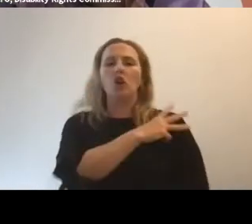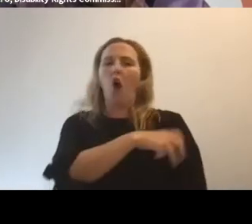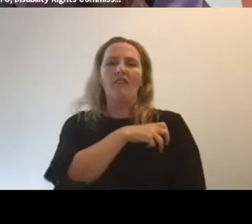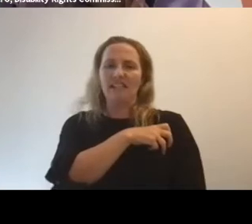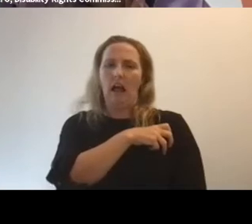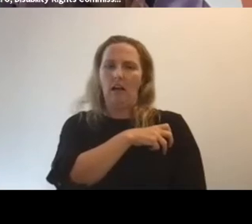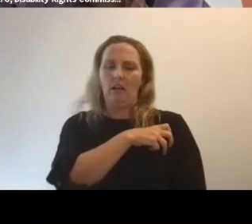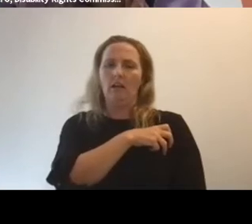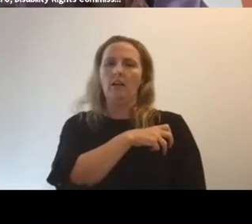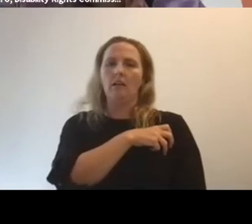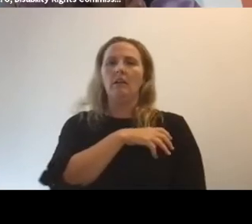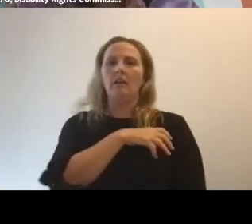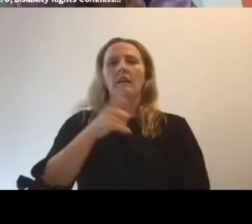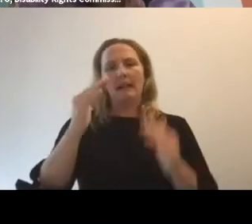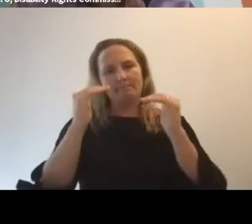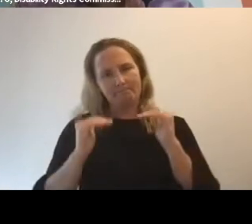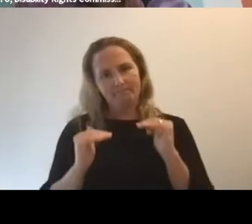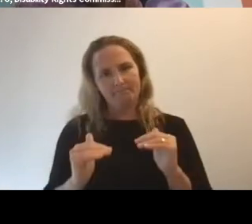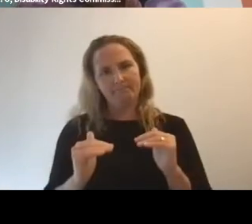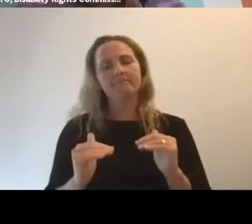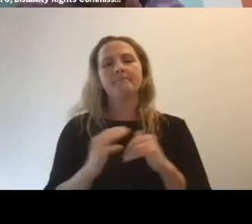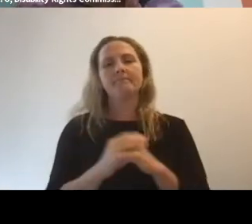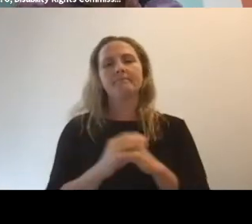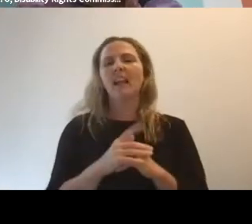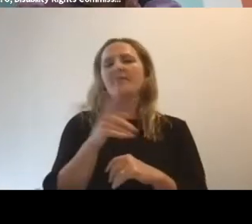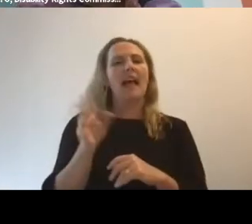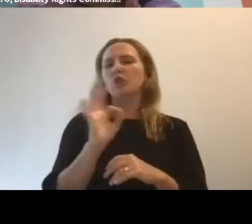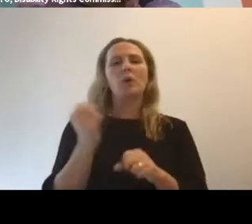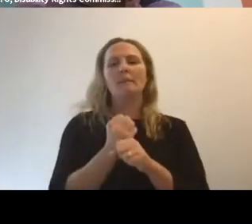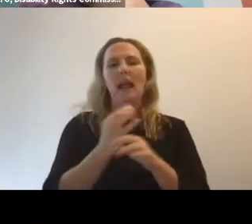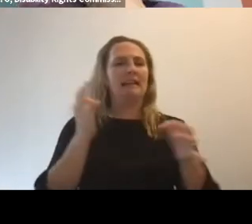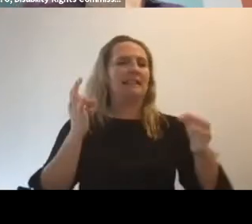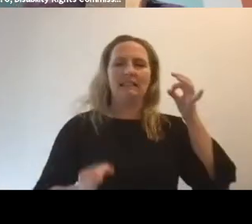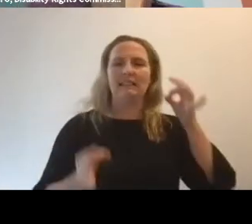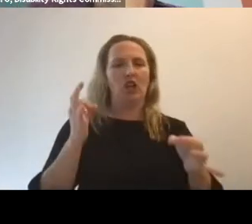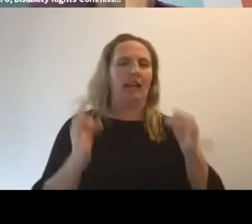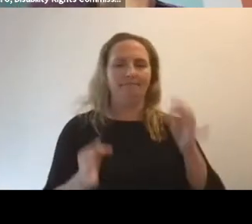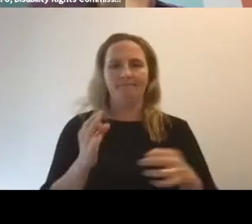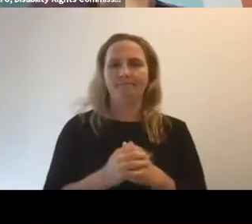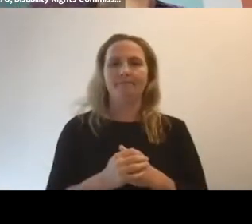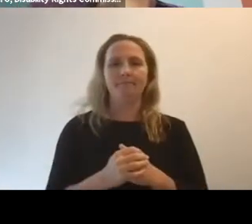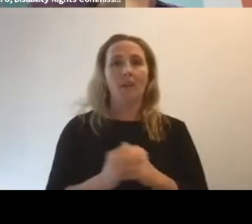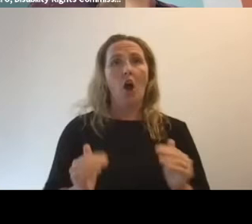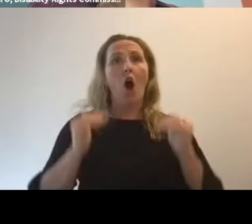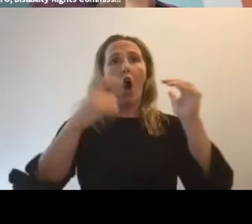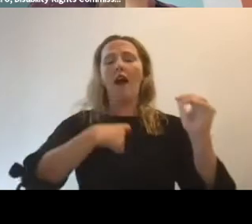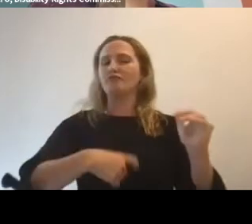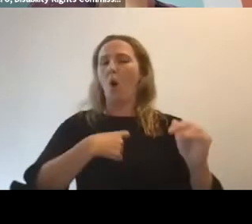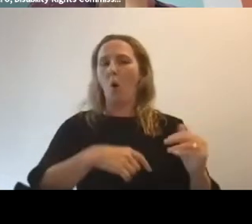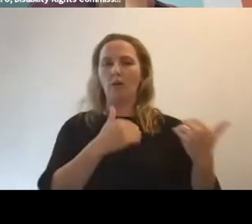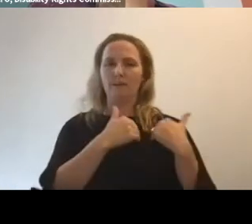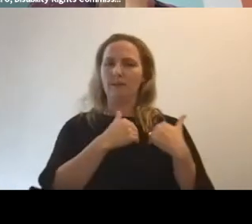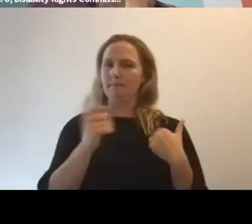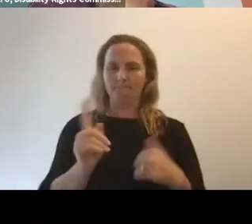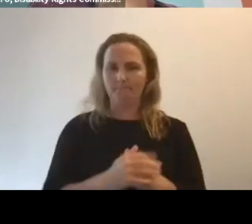not in a lot of the decision-making roles. So it's a bit like the gender pay